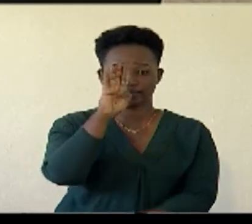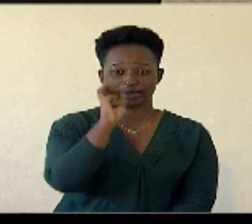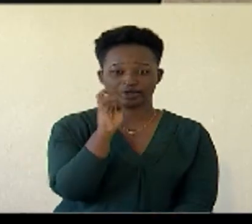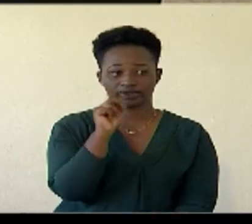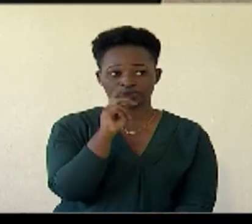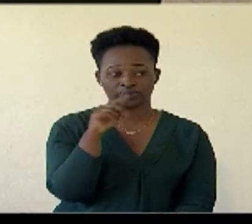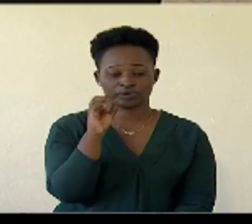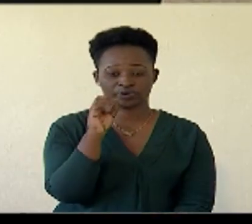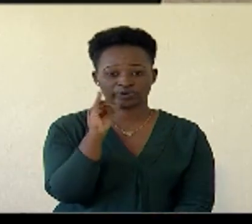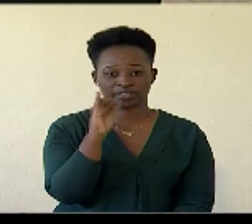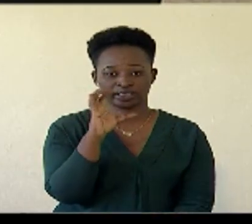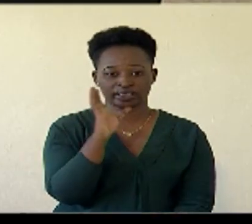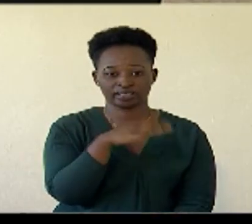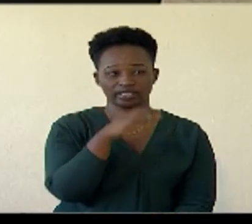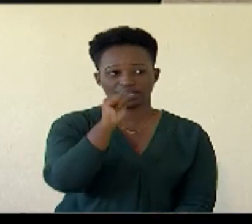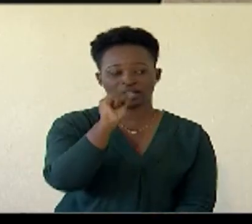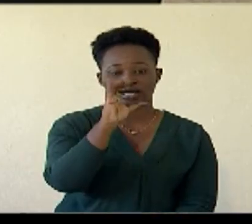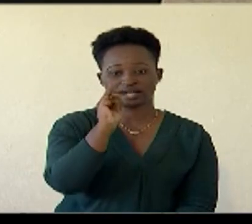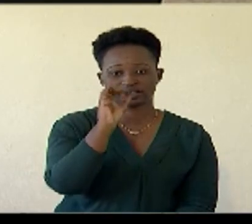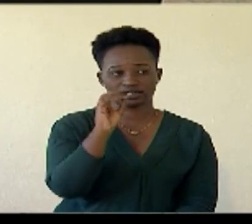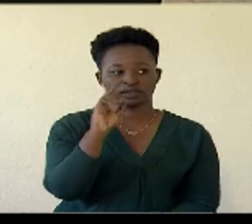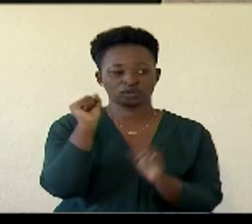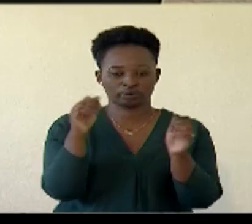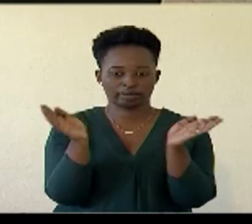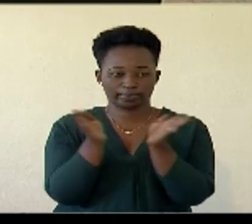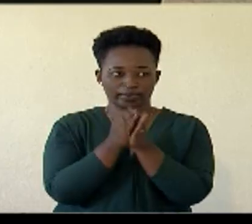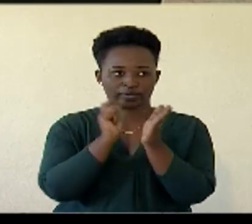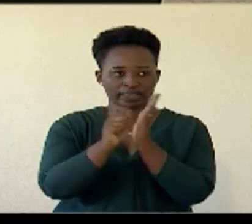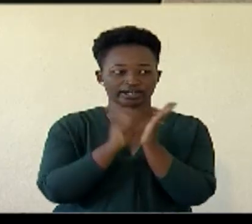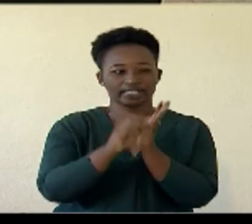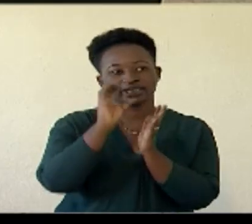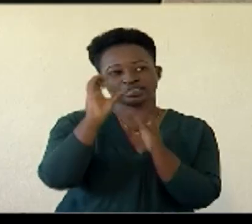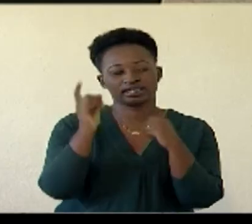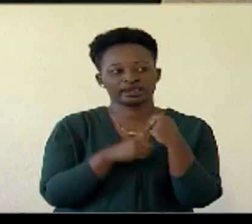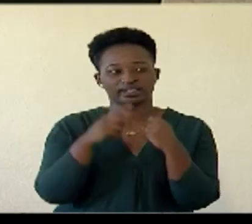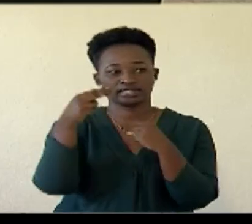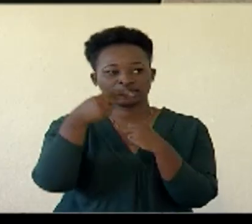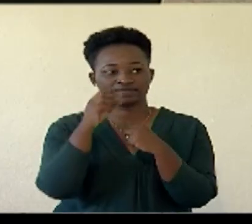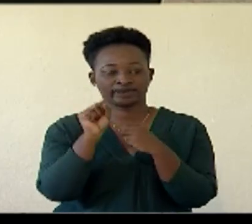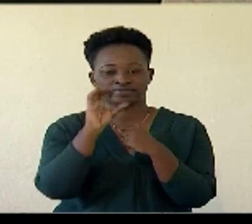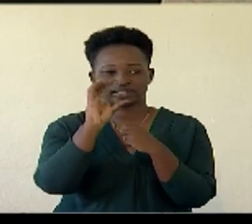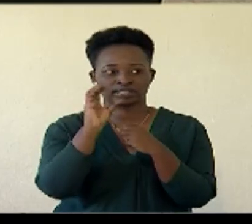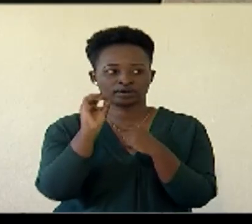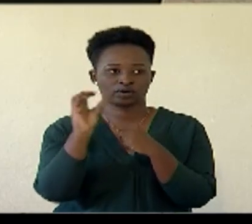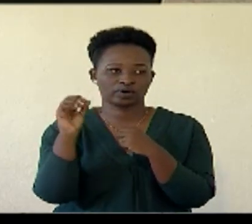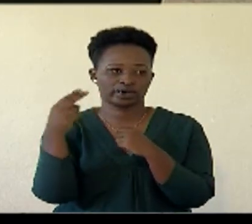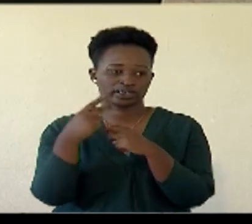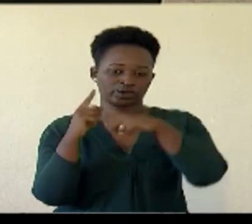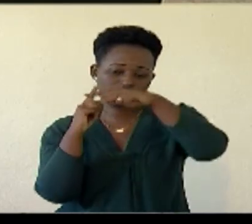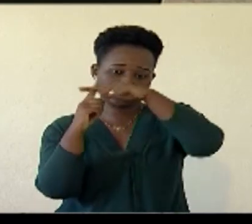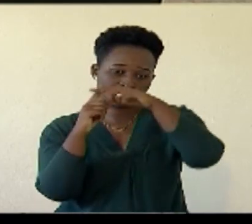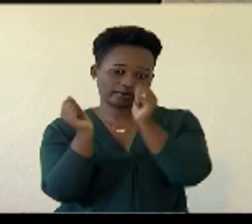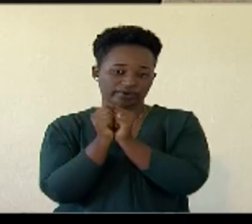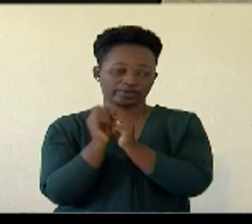can be simplified as COH, so in presence of water, so it will